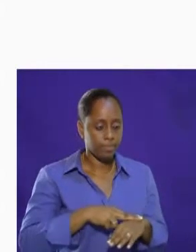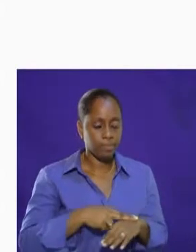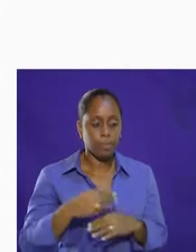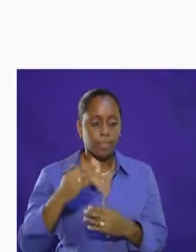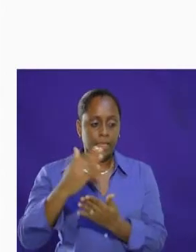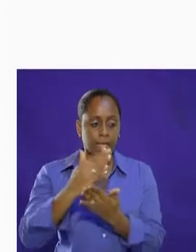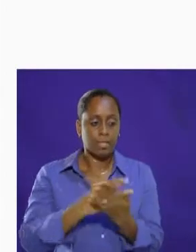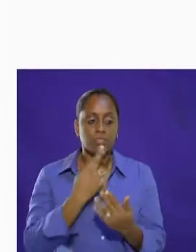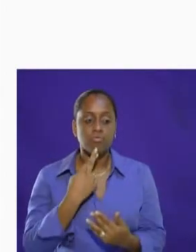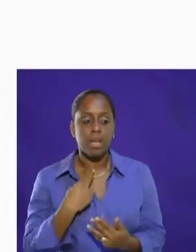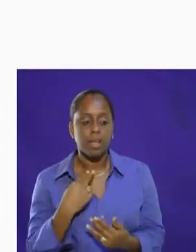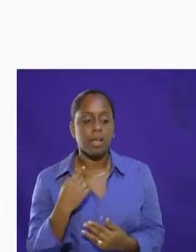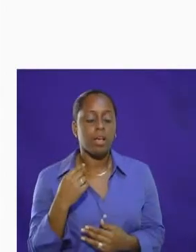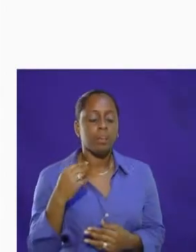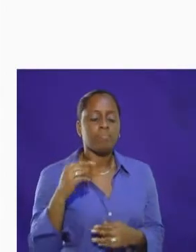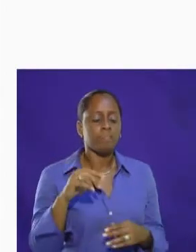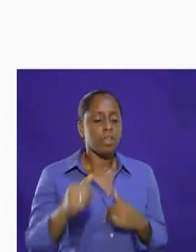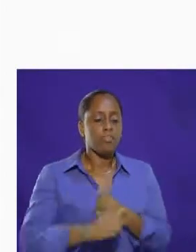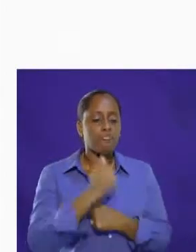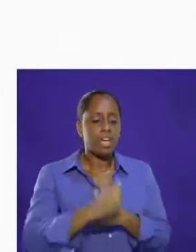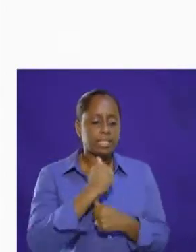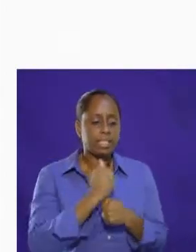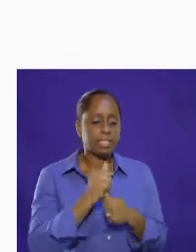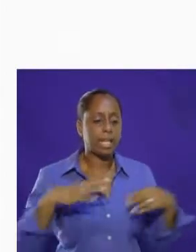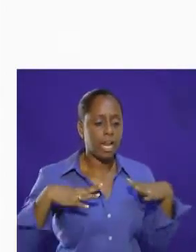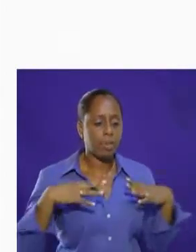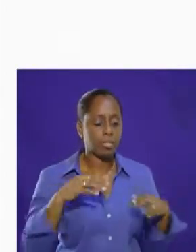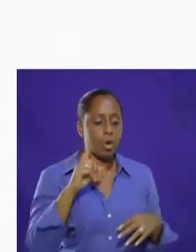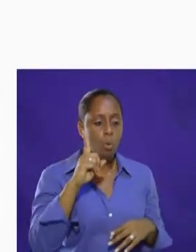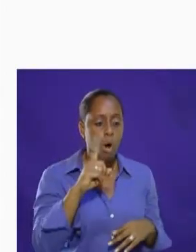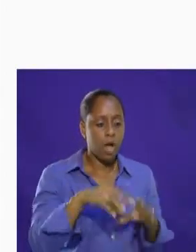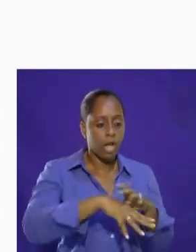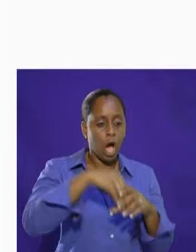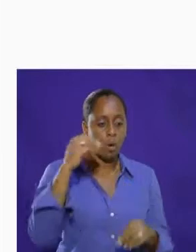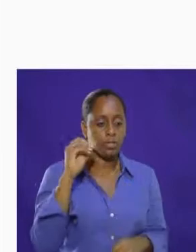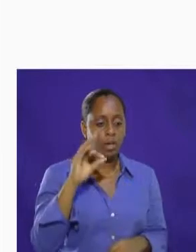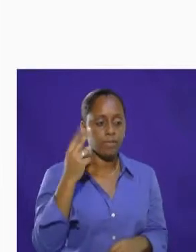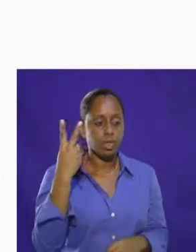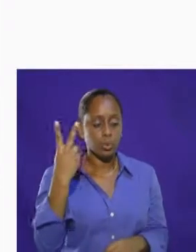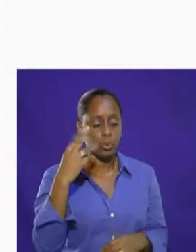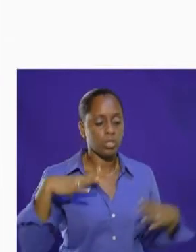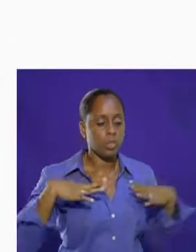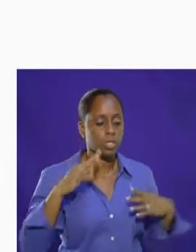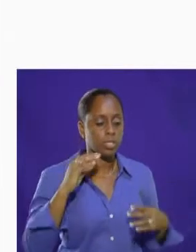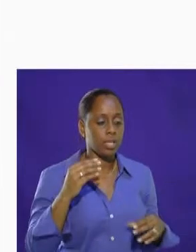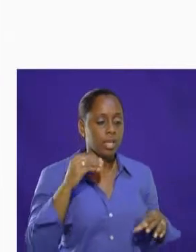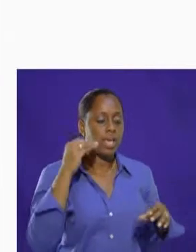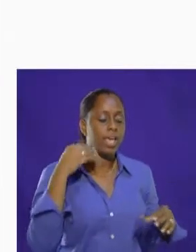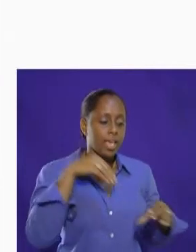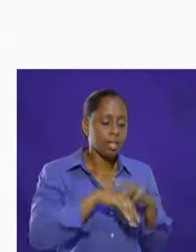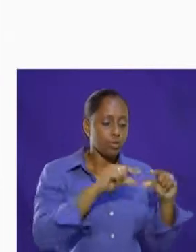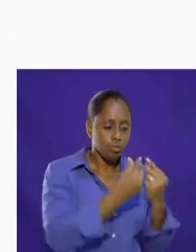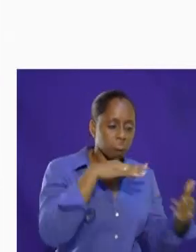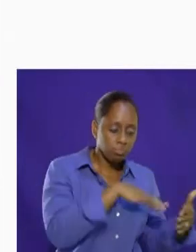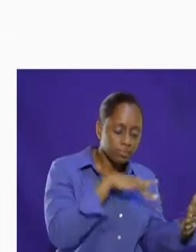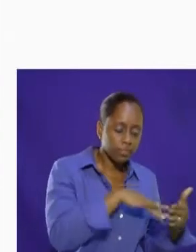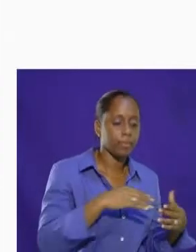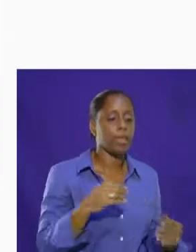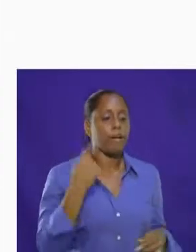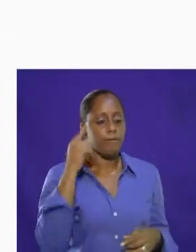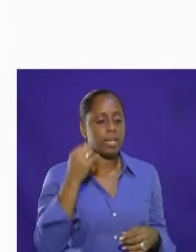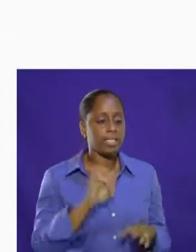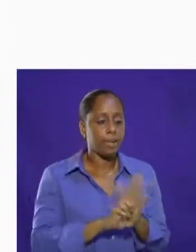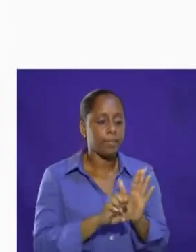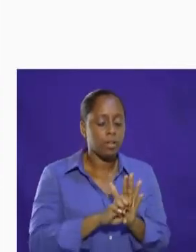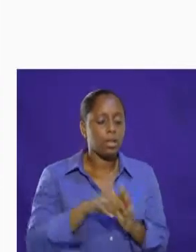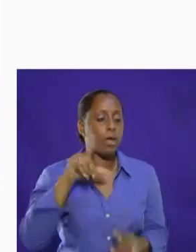for Conservation of Nature, Red List of Threatened Species, 1 out of 2 species within